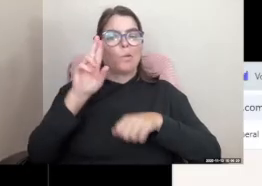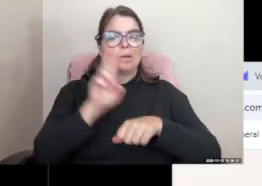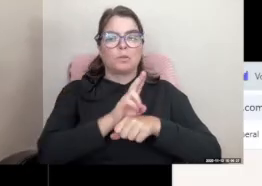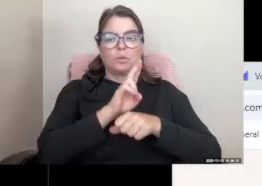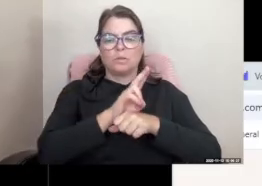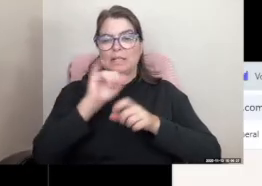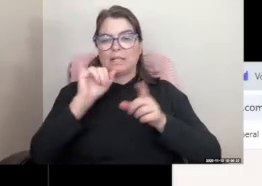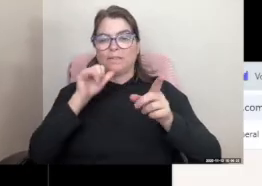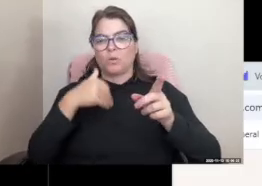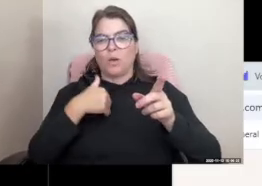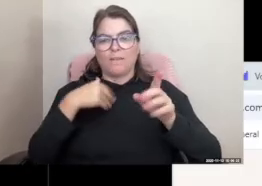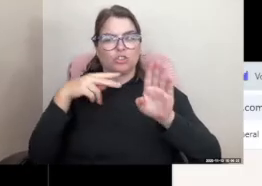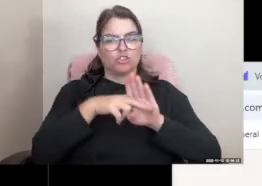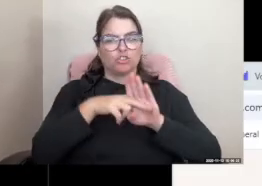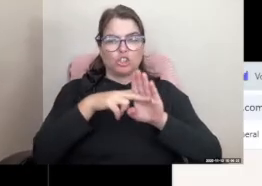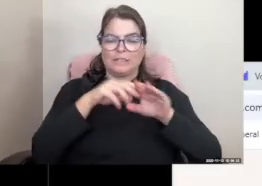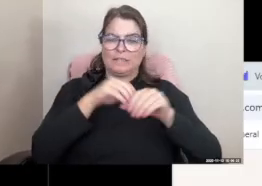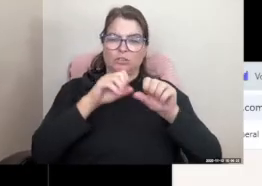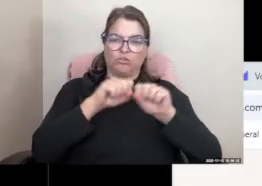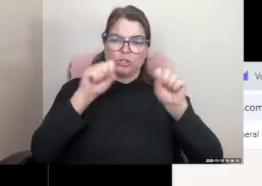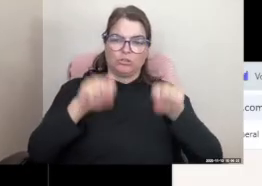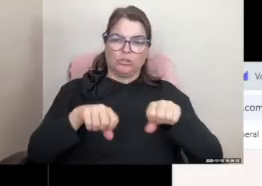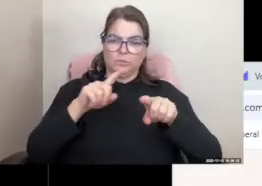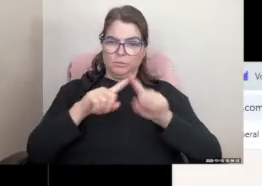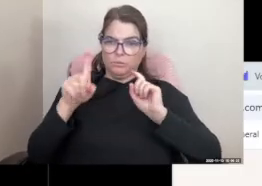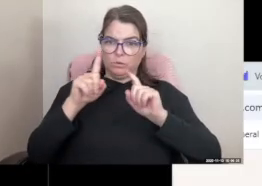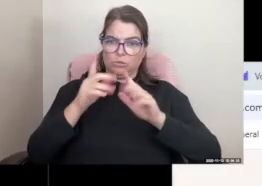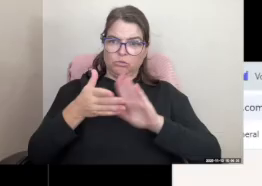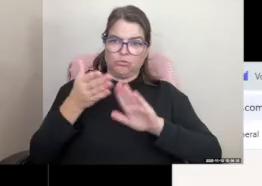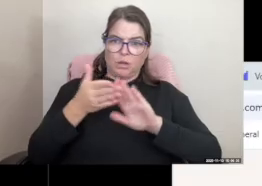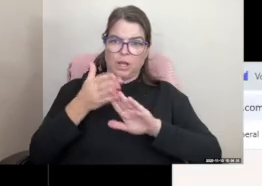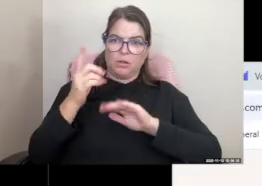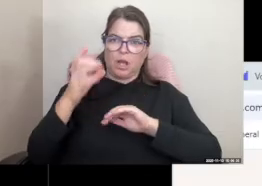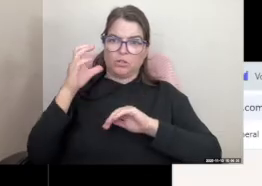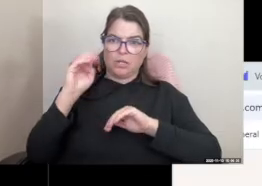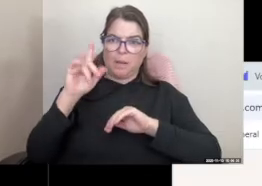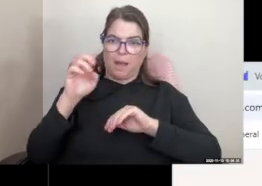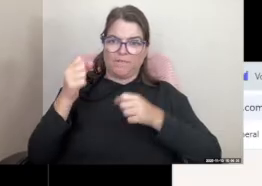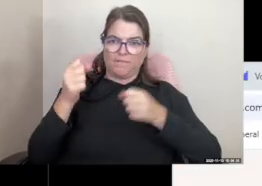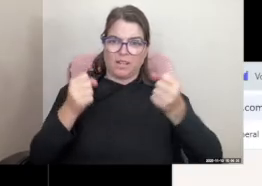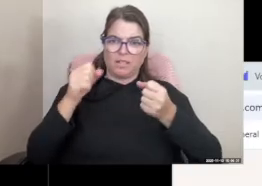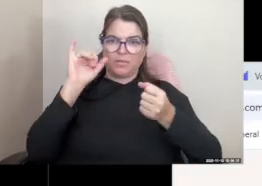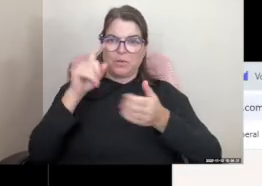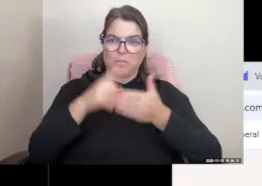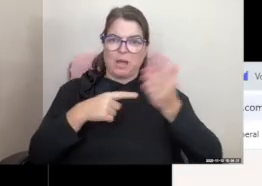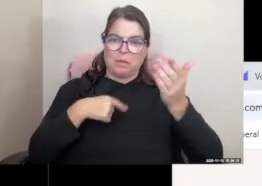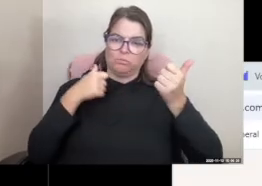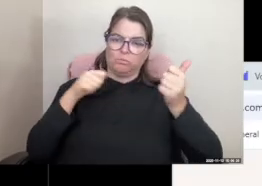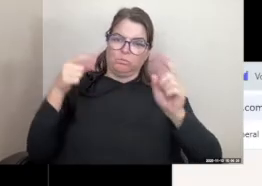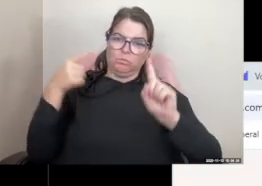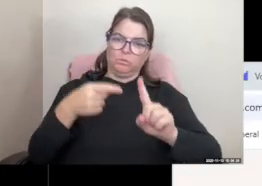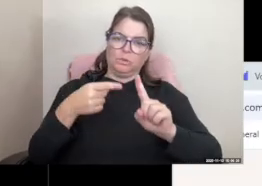with requests that might not suffice in the current framing, meaning they might not have a pure electric vehicle in